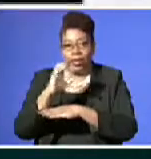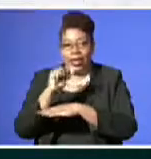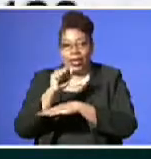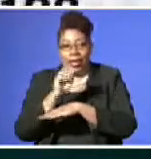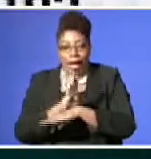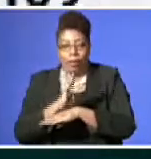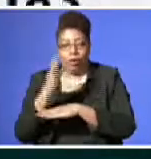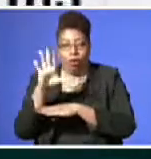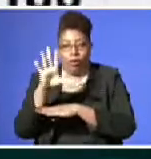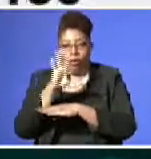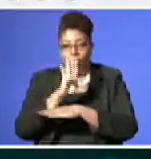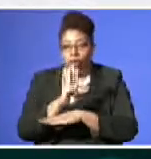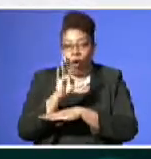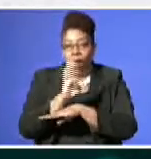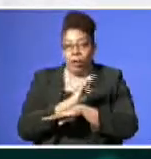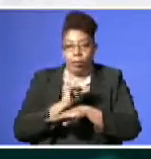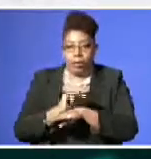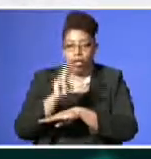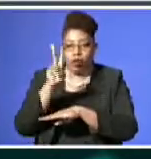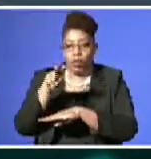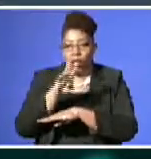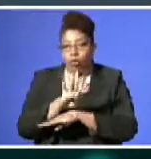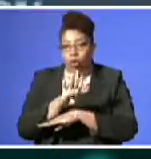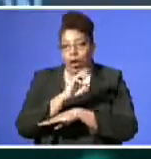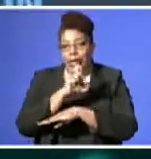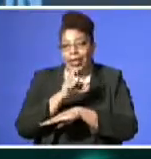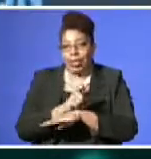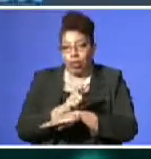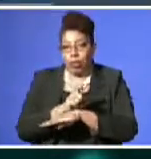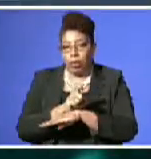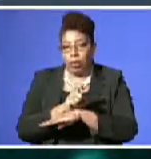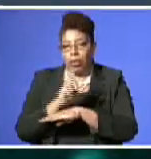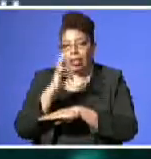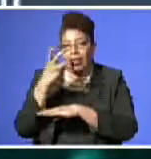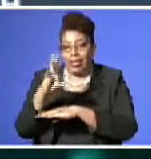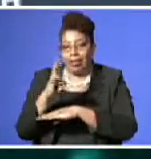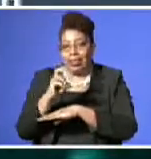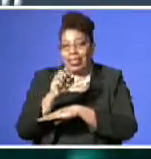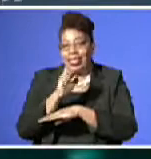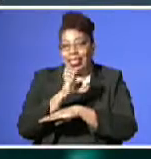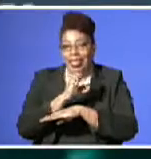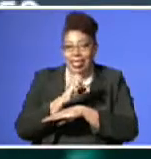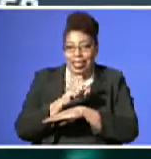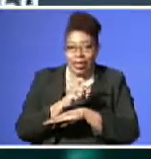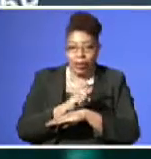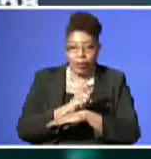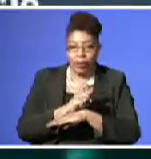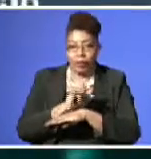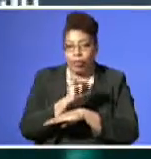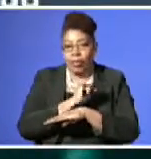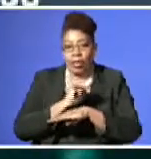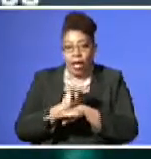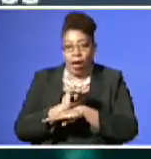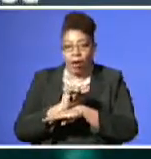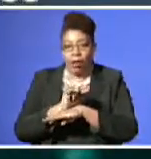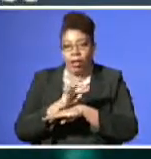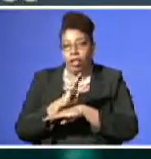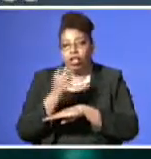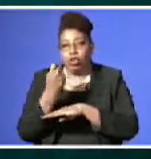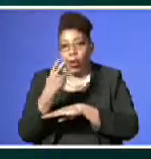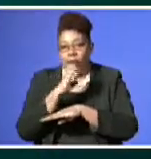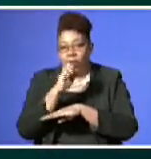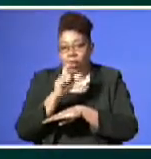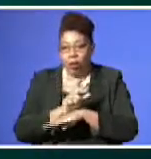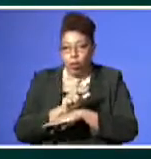Abaco, 54 in Bimini, 24 in Exuma, 17 in Inagua, 15 in the Berry Islands, 12 in